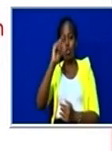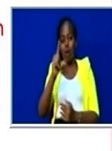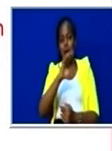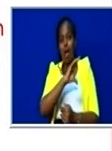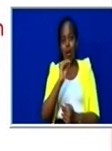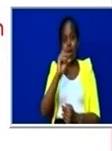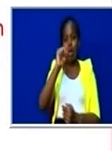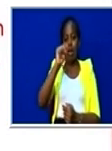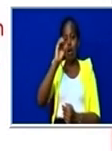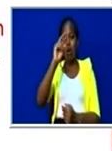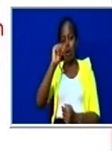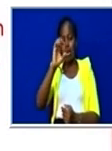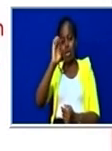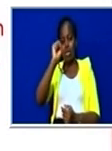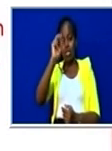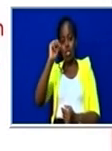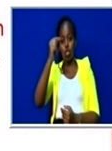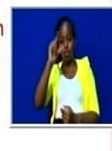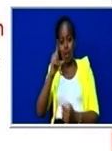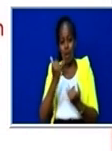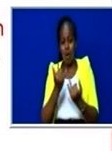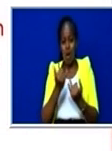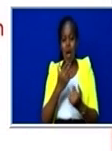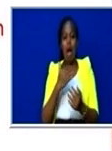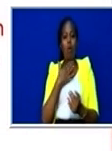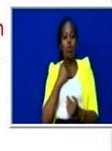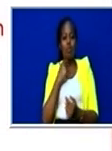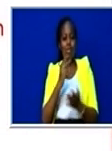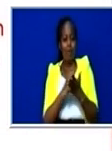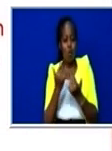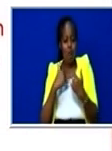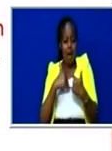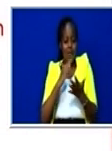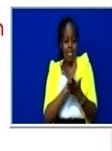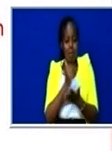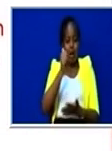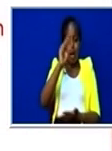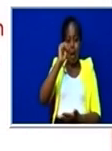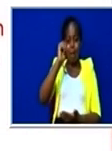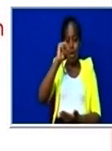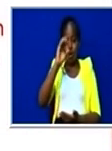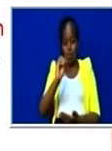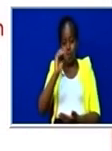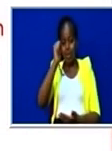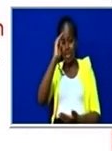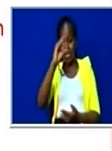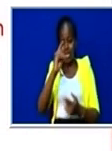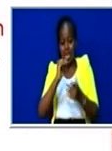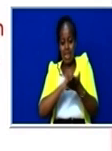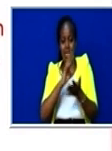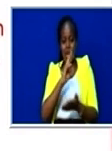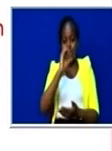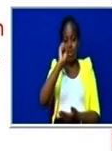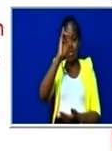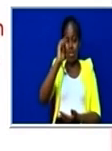non-essential amino acids. Now let me tell you something. We have some amino acids that are synthesized in our bodies. We